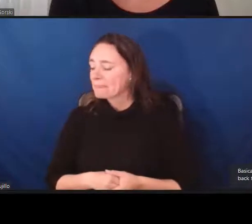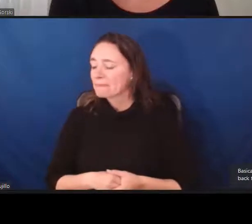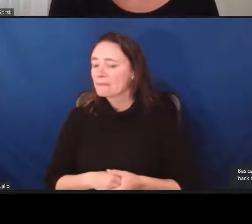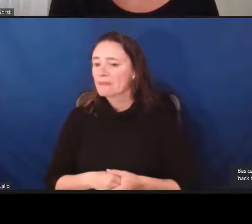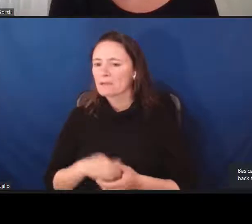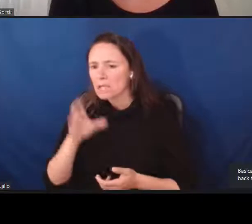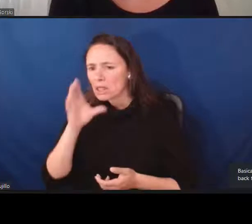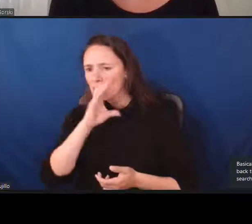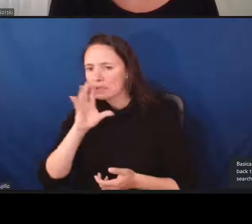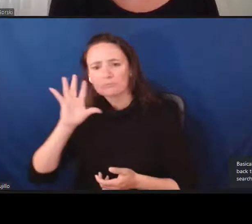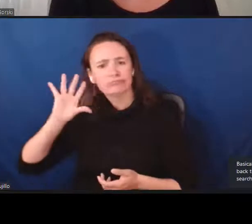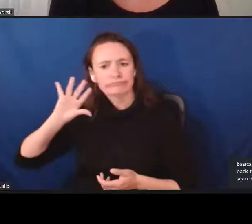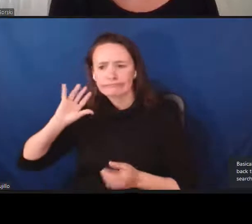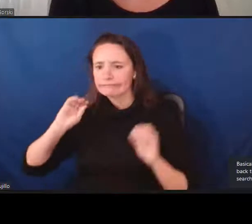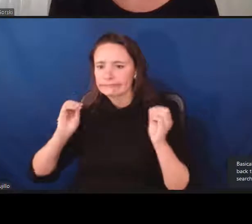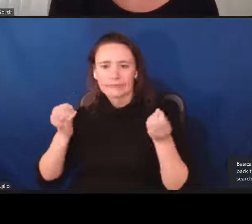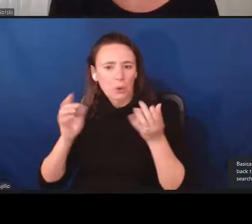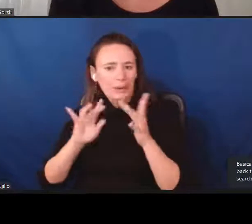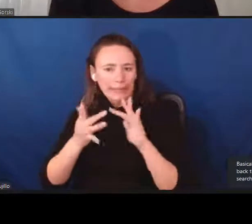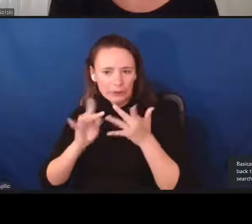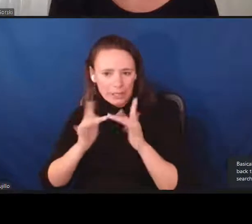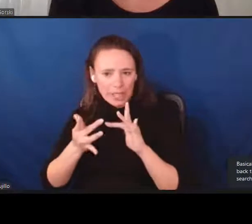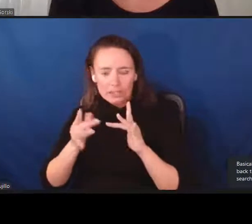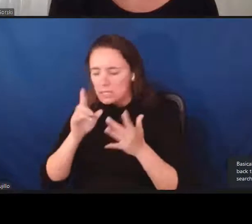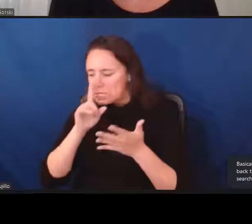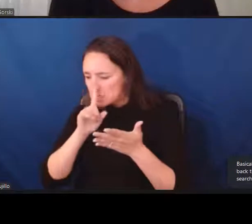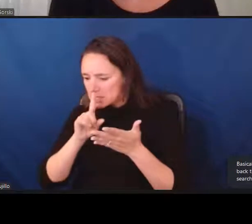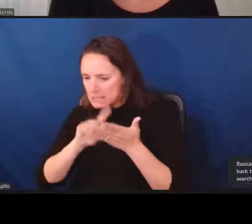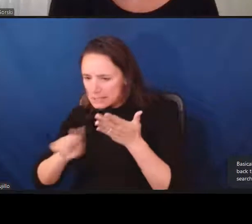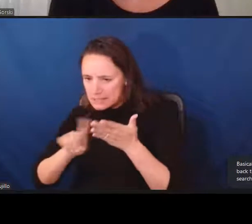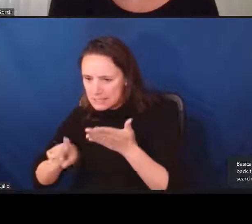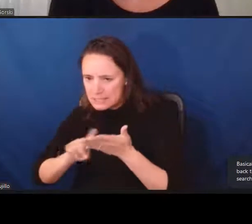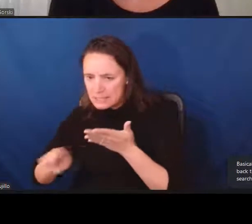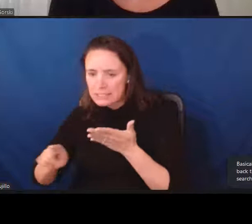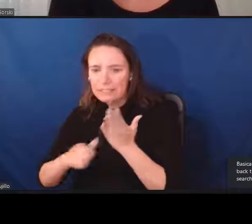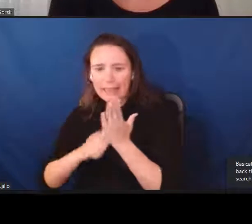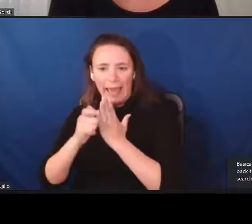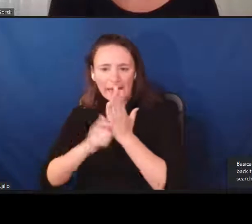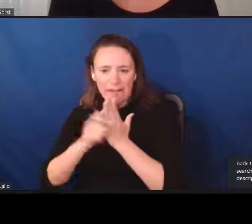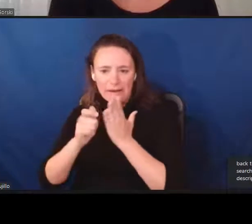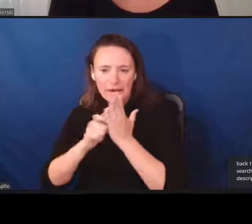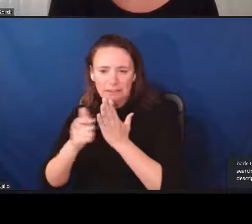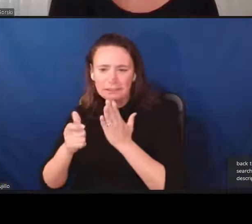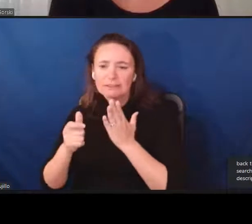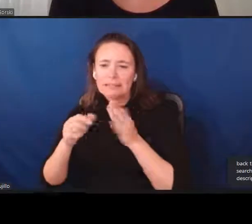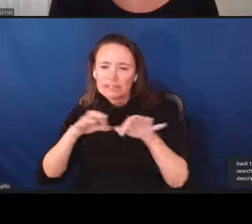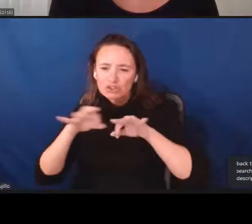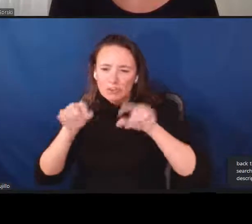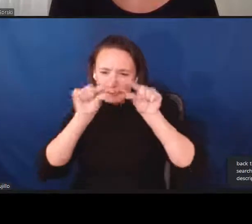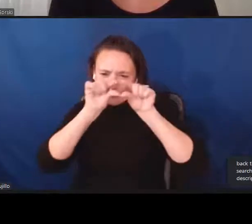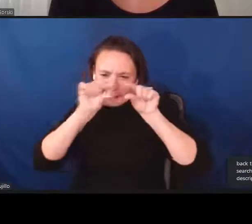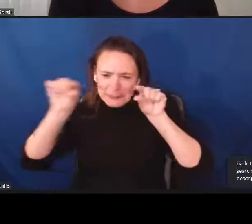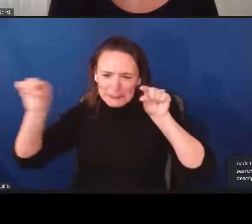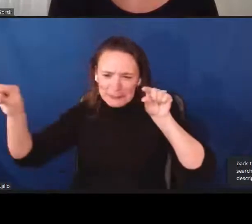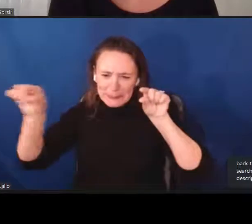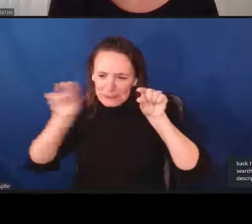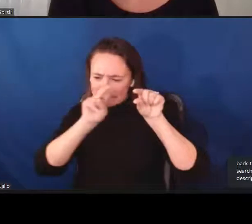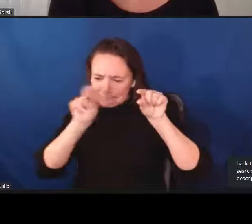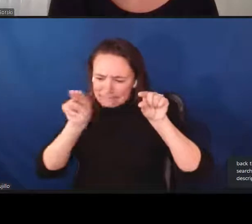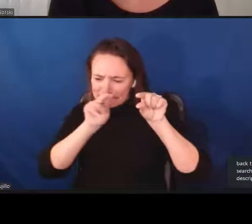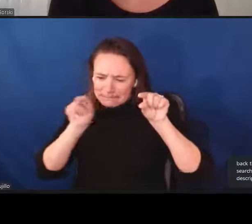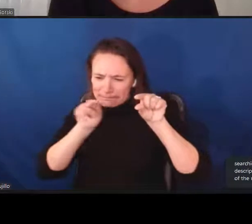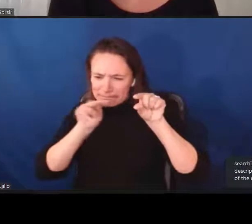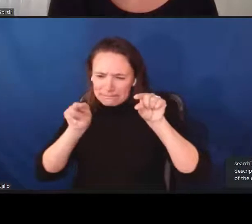internet, so I was searching through catalogs with tiny little descriptions, like you read in the wanted section of